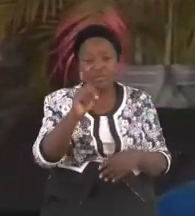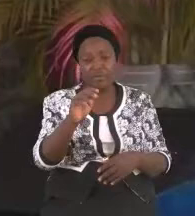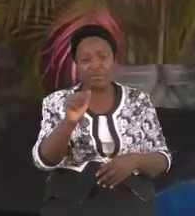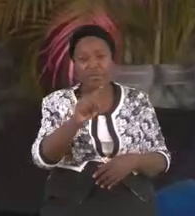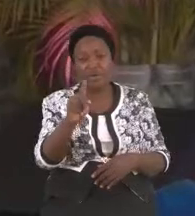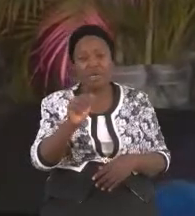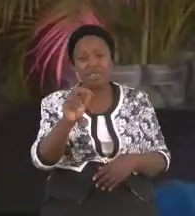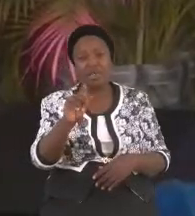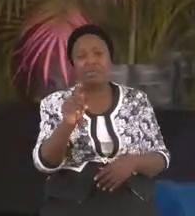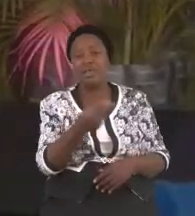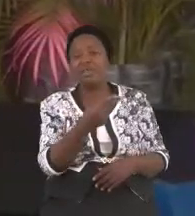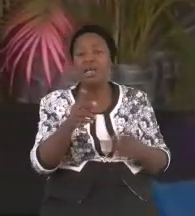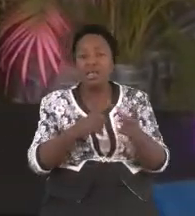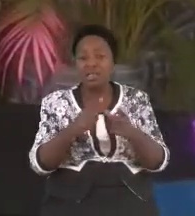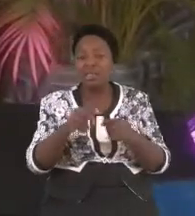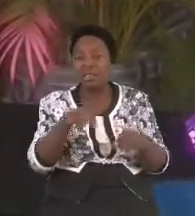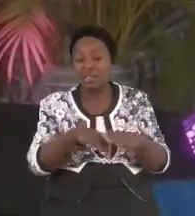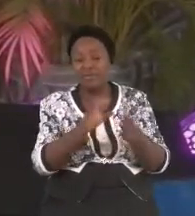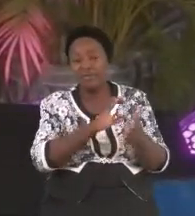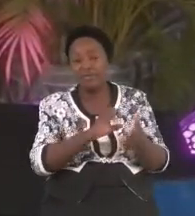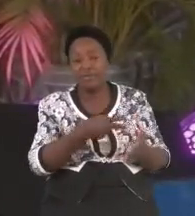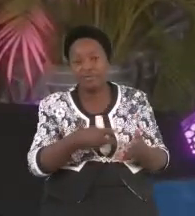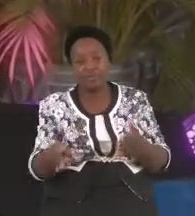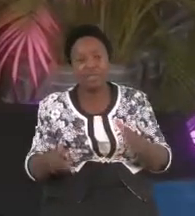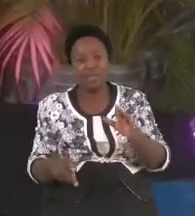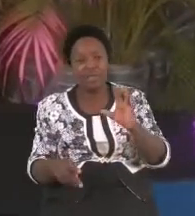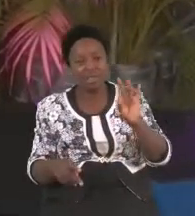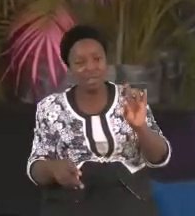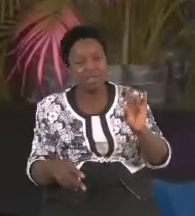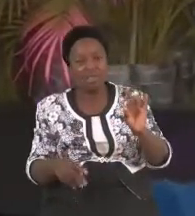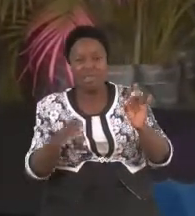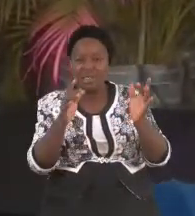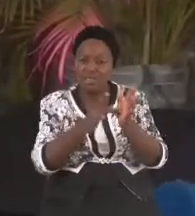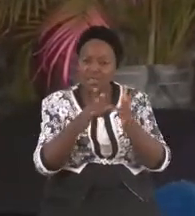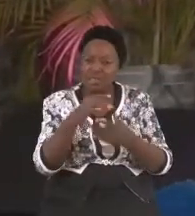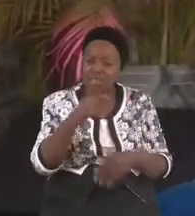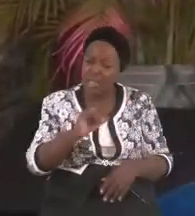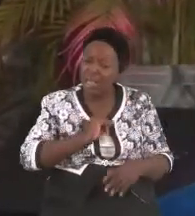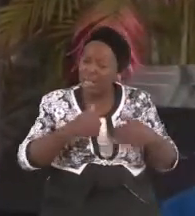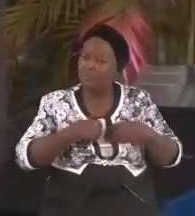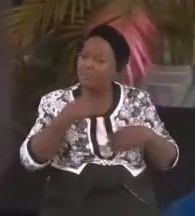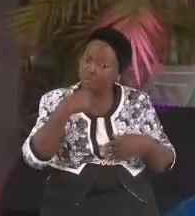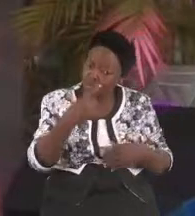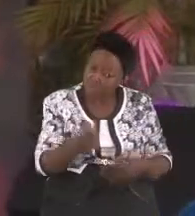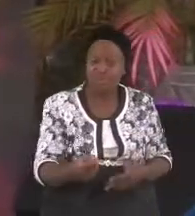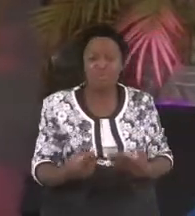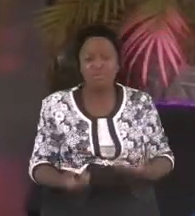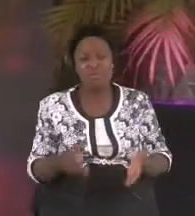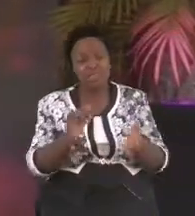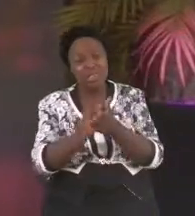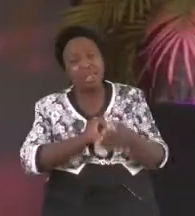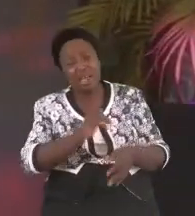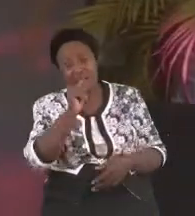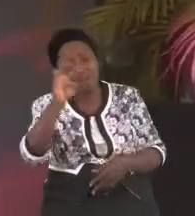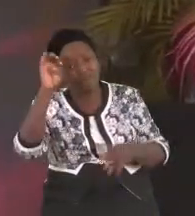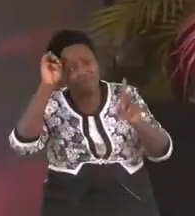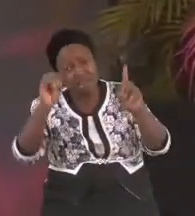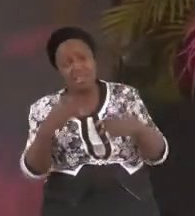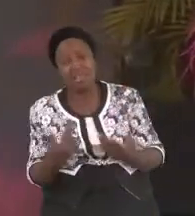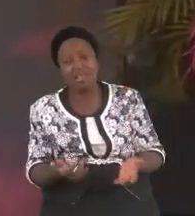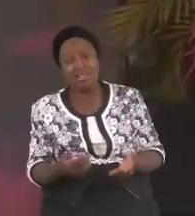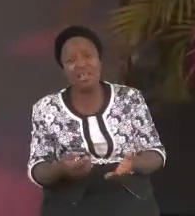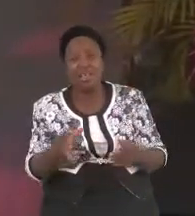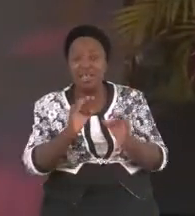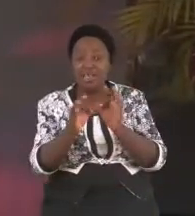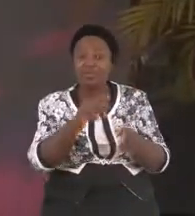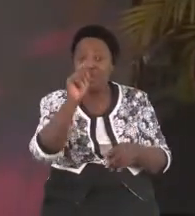8, Jesus answered, I have told you that I am he. If ye therefore, if ye seek for me,